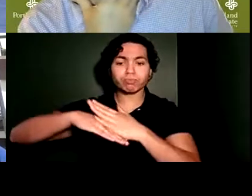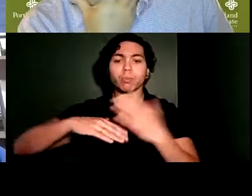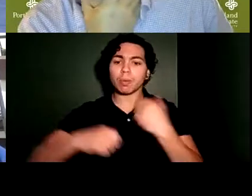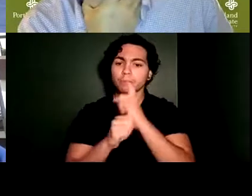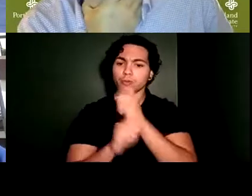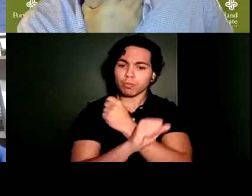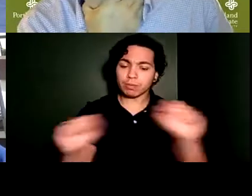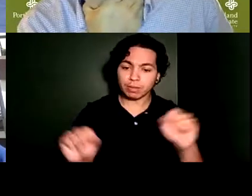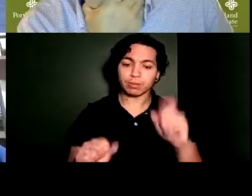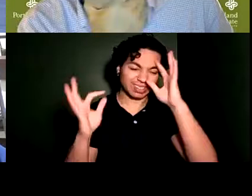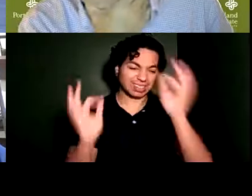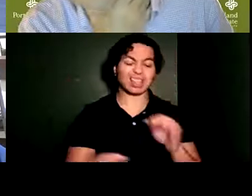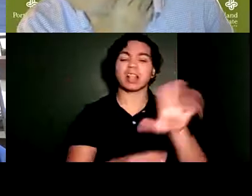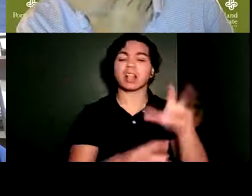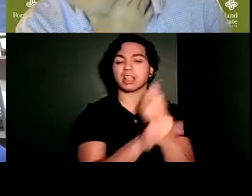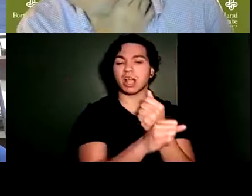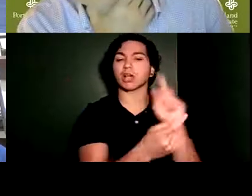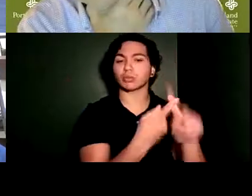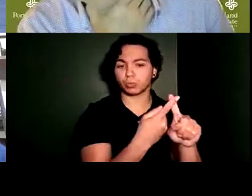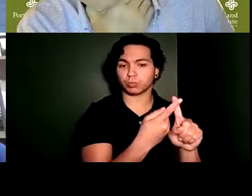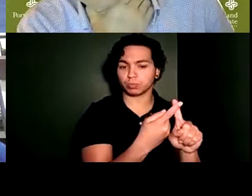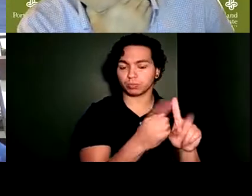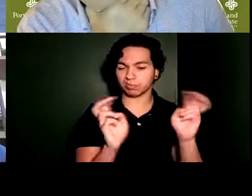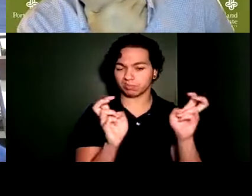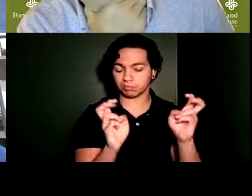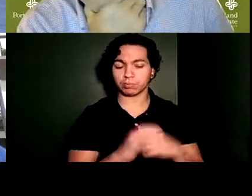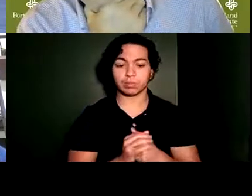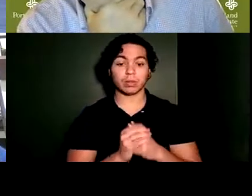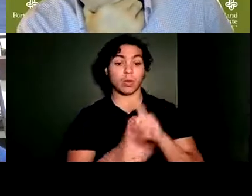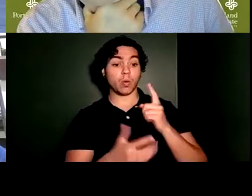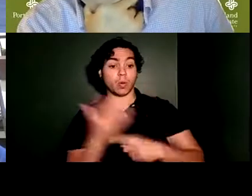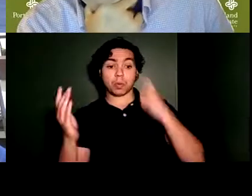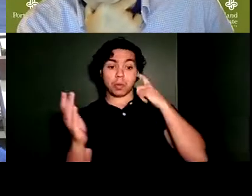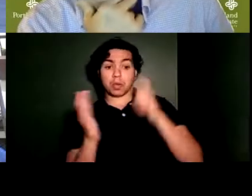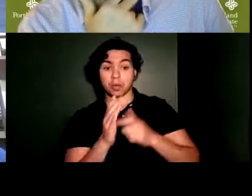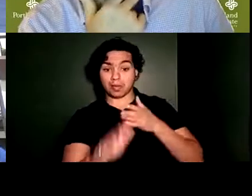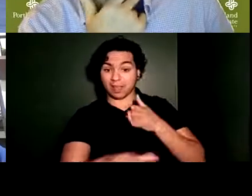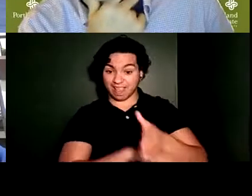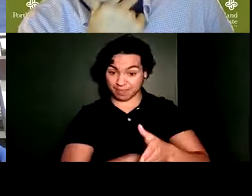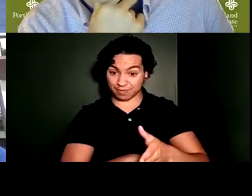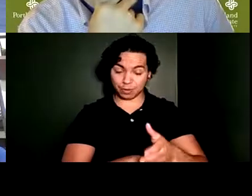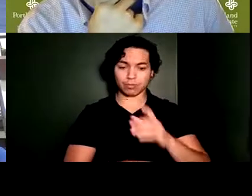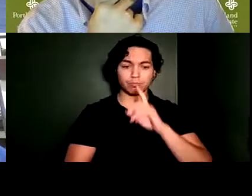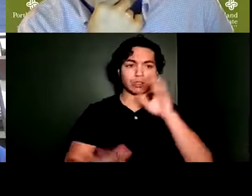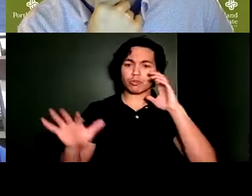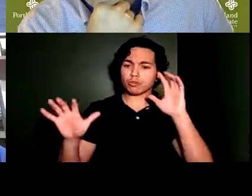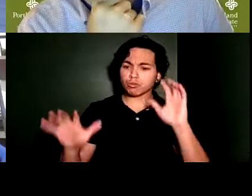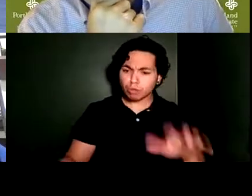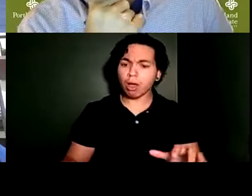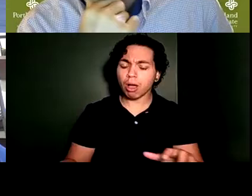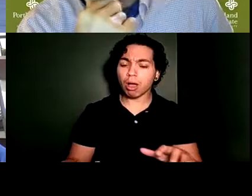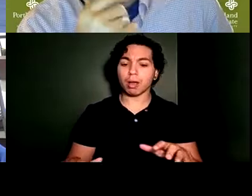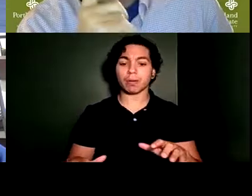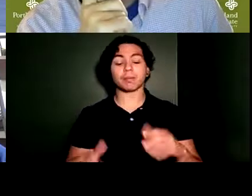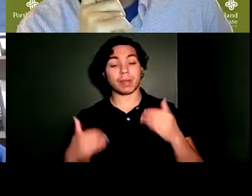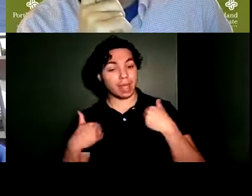they implemented Lock 2. What we saw after the implementation was mind-boggling. So most cities have a complaint